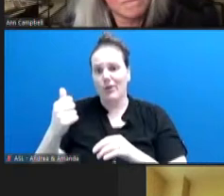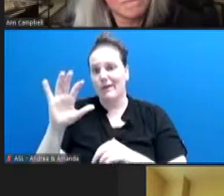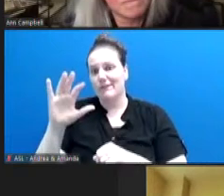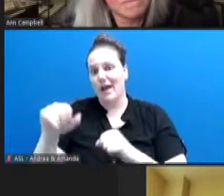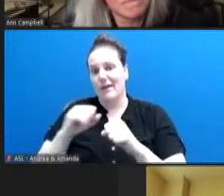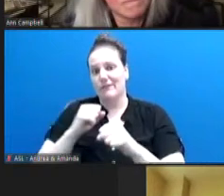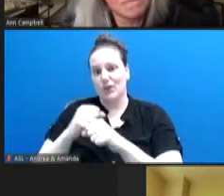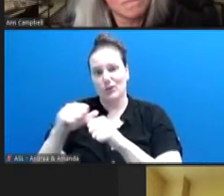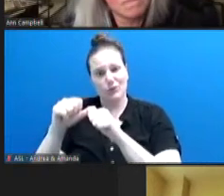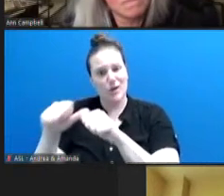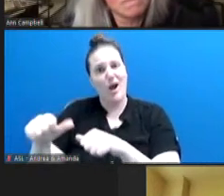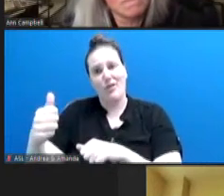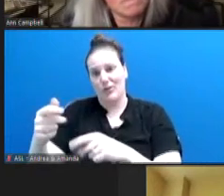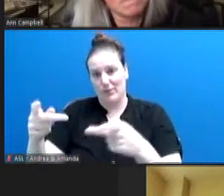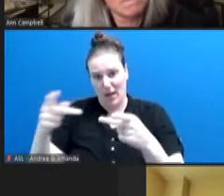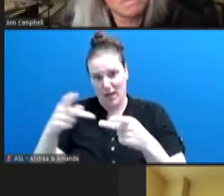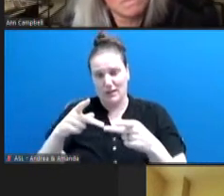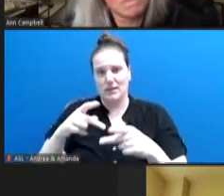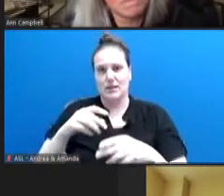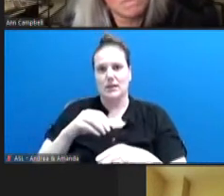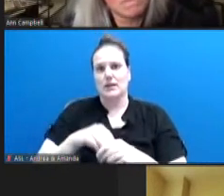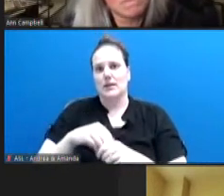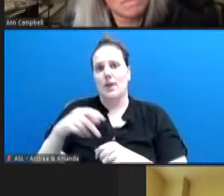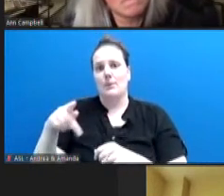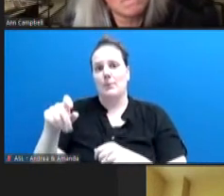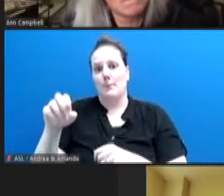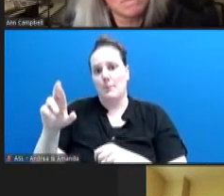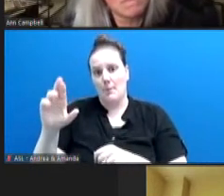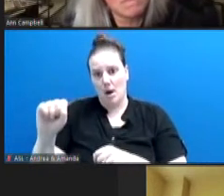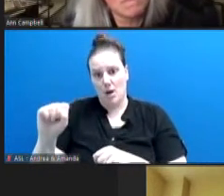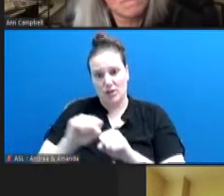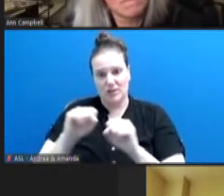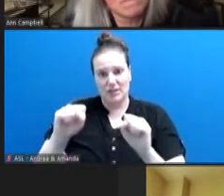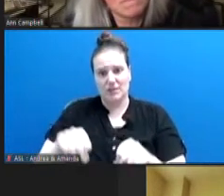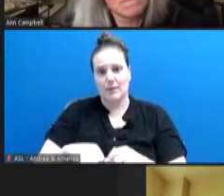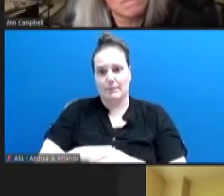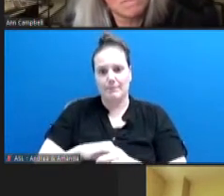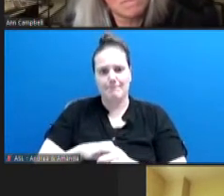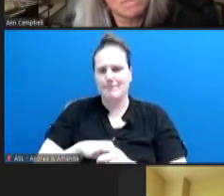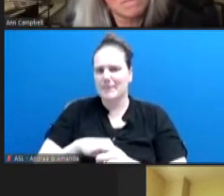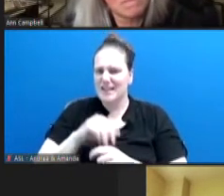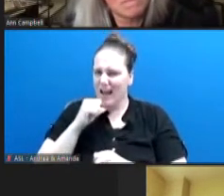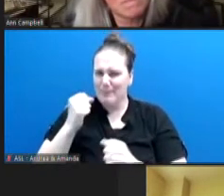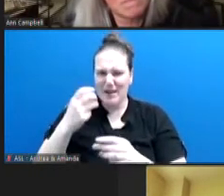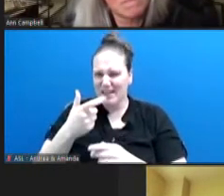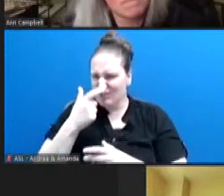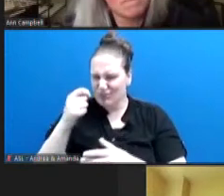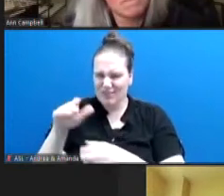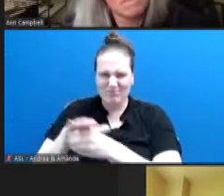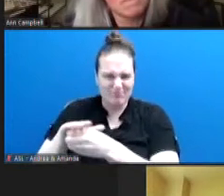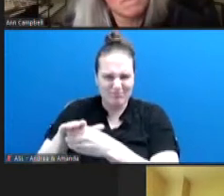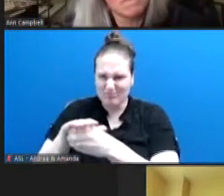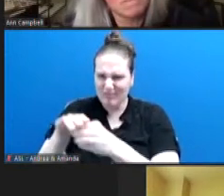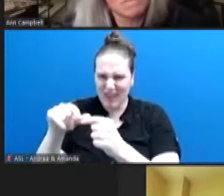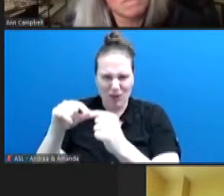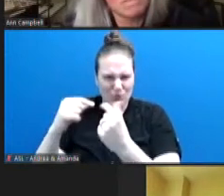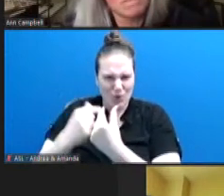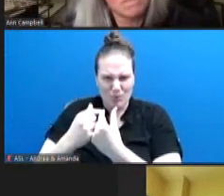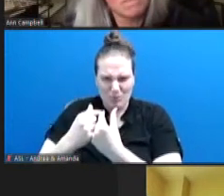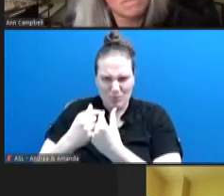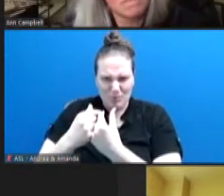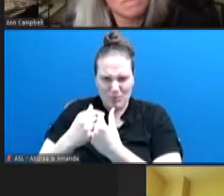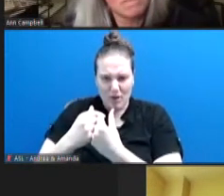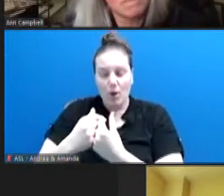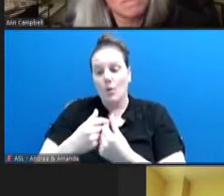career somewhere in the PERS system. So there's not a lot of interest amongst that group. We're looking to do